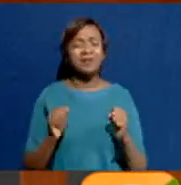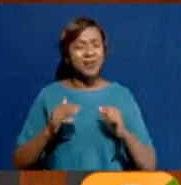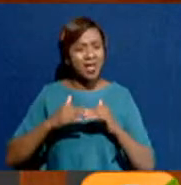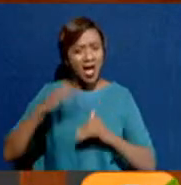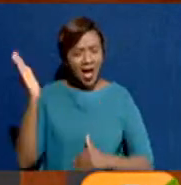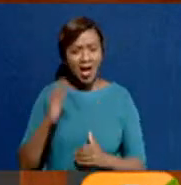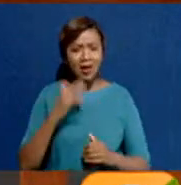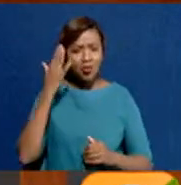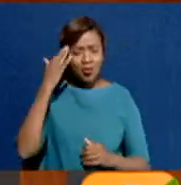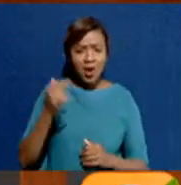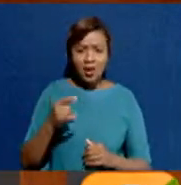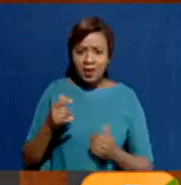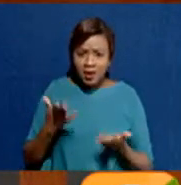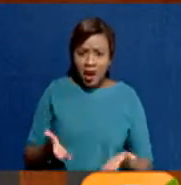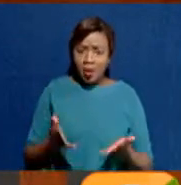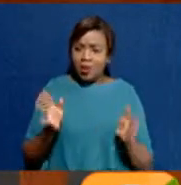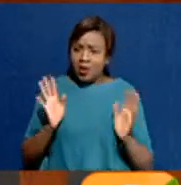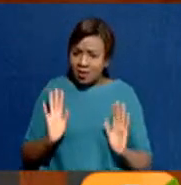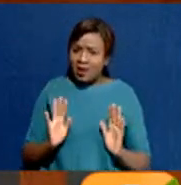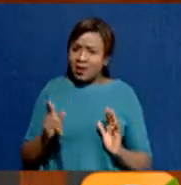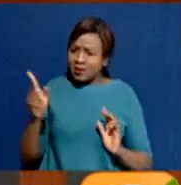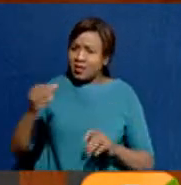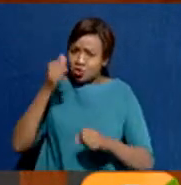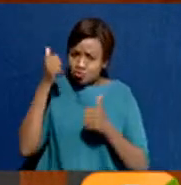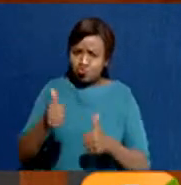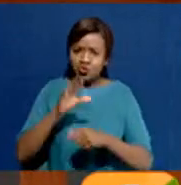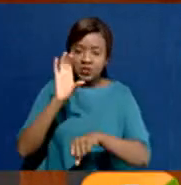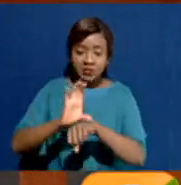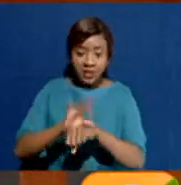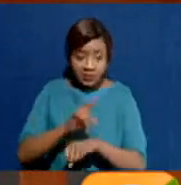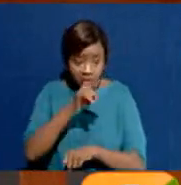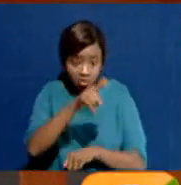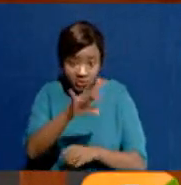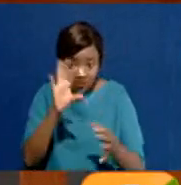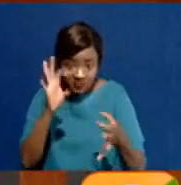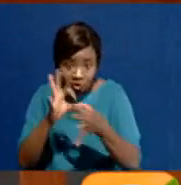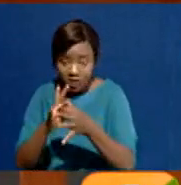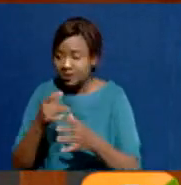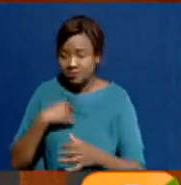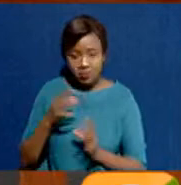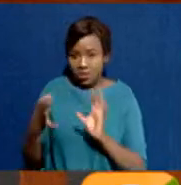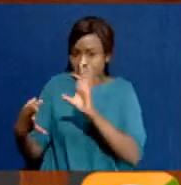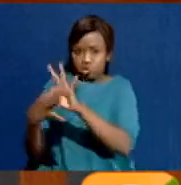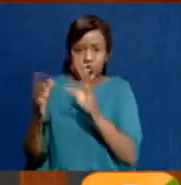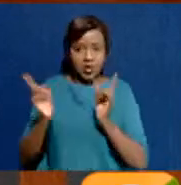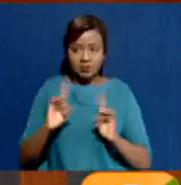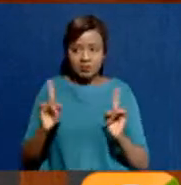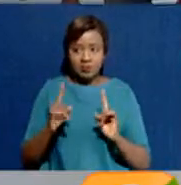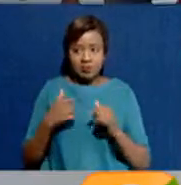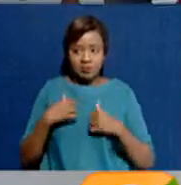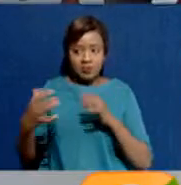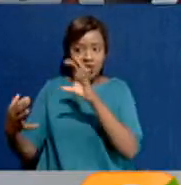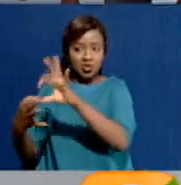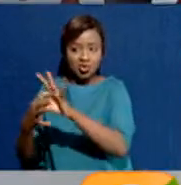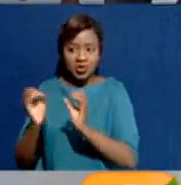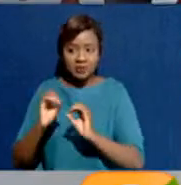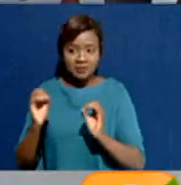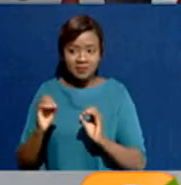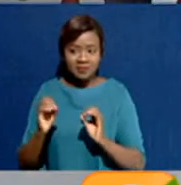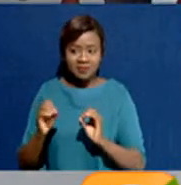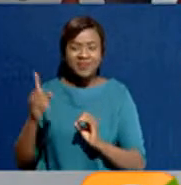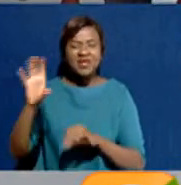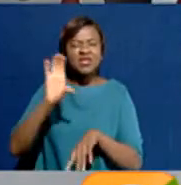level, we said that's a good church. Did you join the church? No. You didn't join? No, we did not. Why not? The church